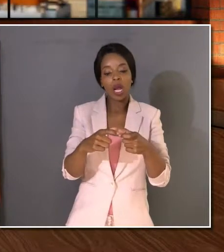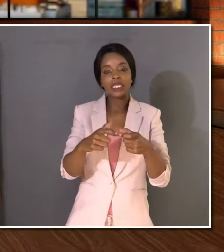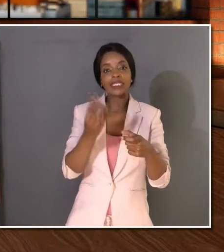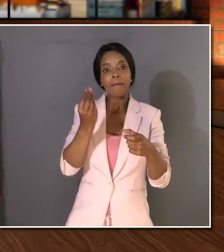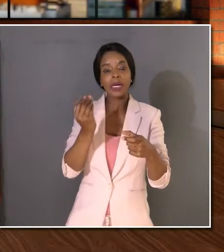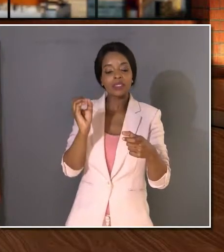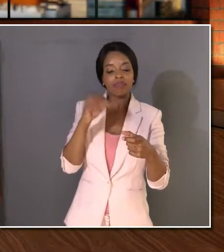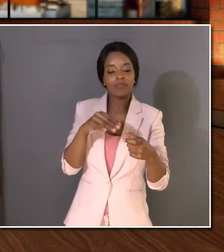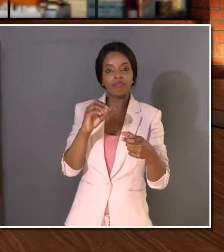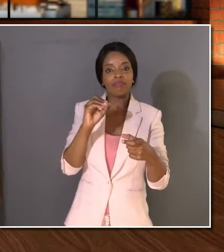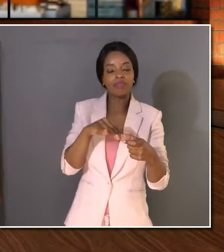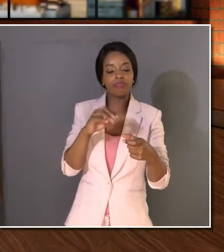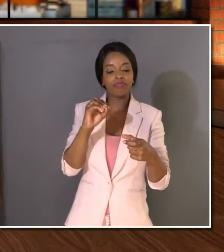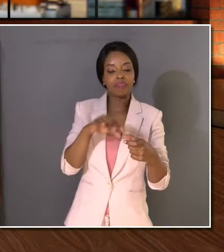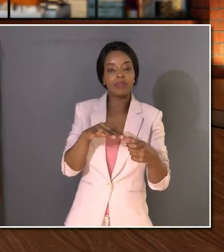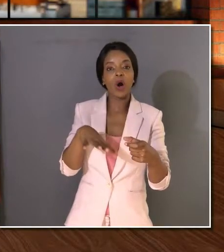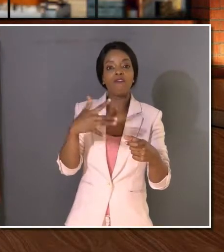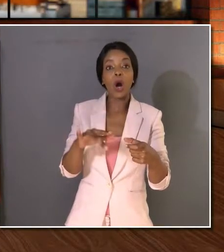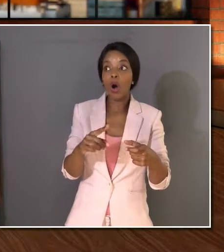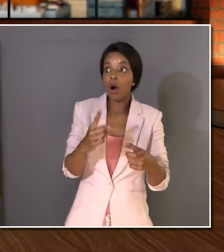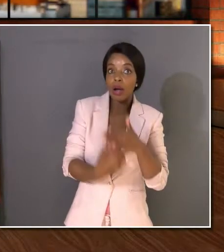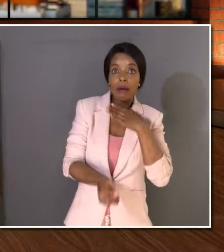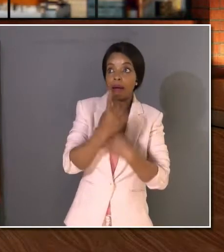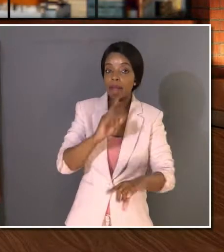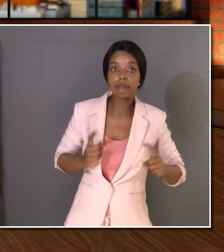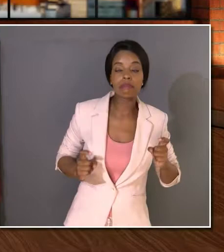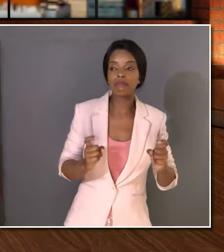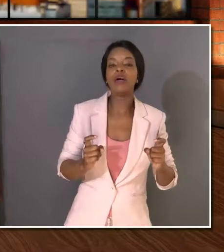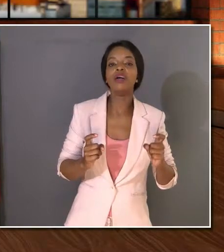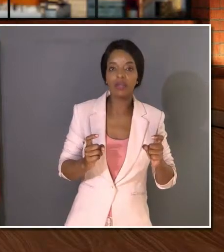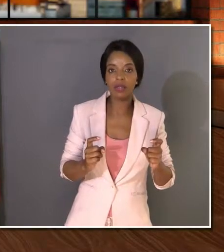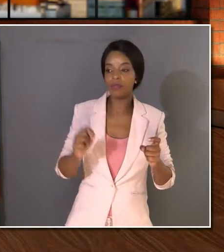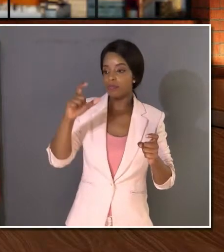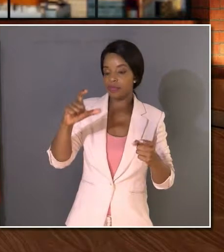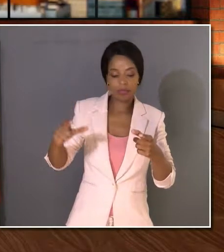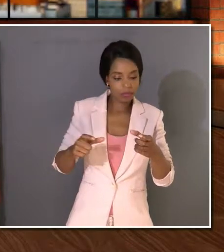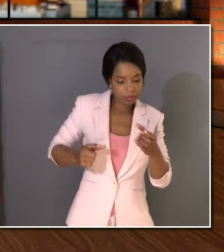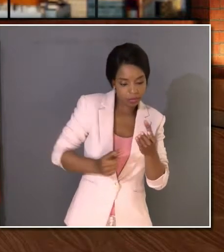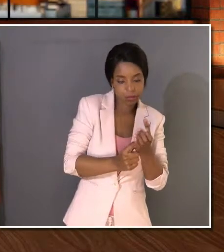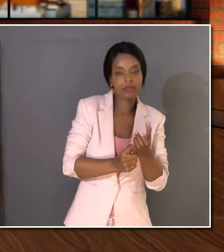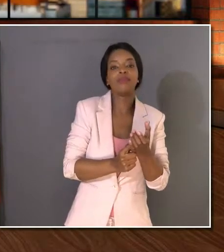savings facility that aims to make exclusive private healthcare accessible to everyone.